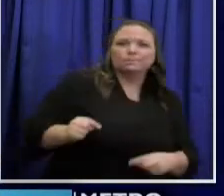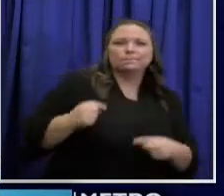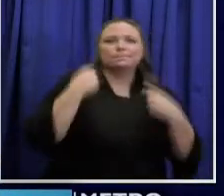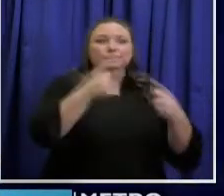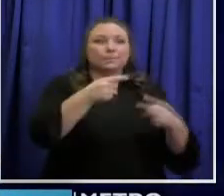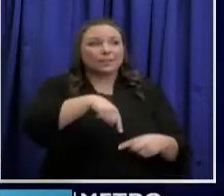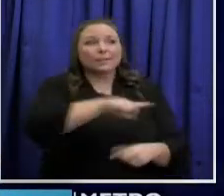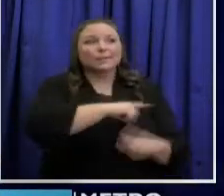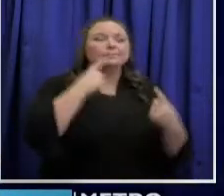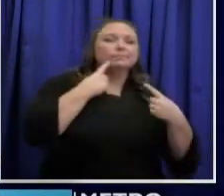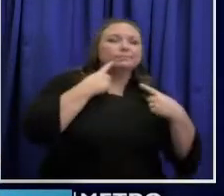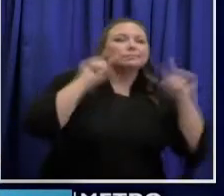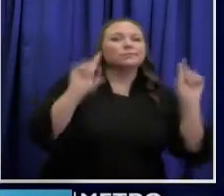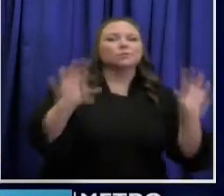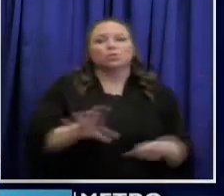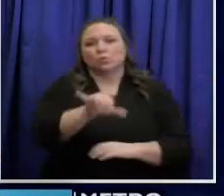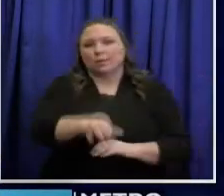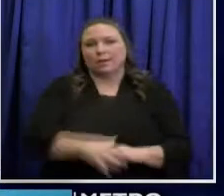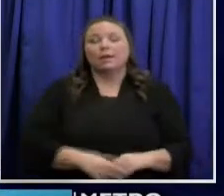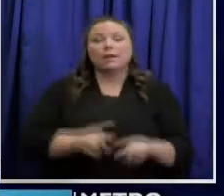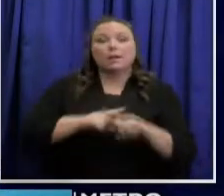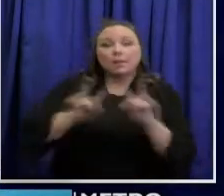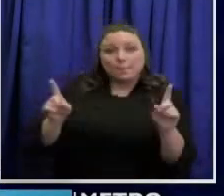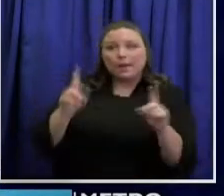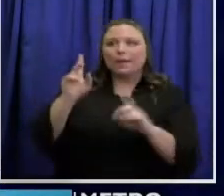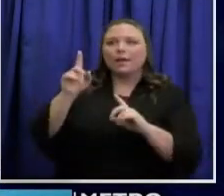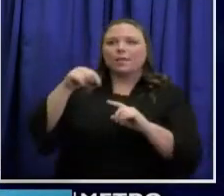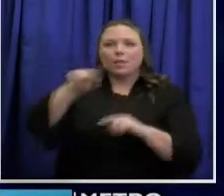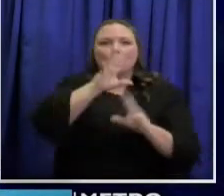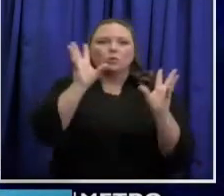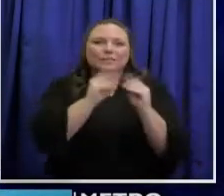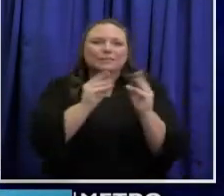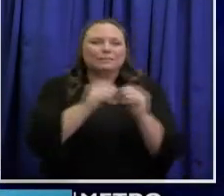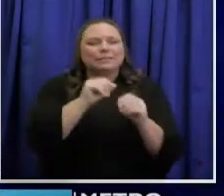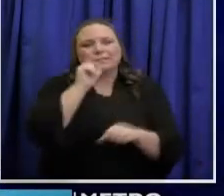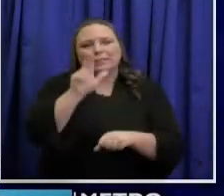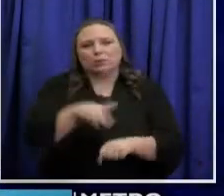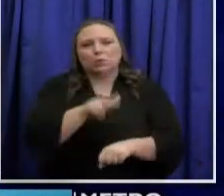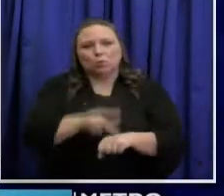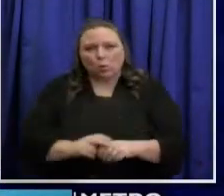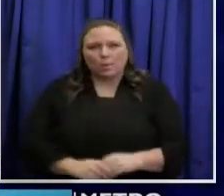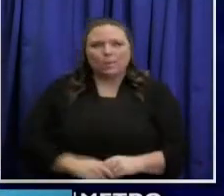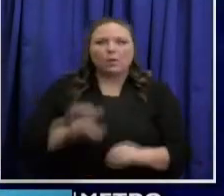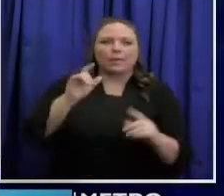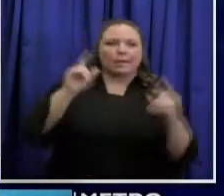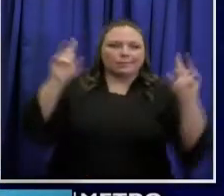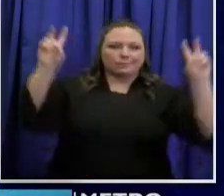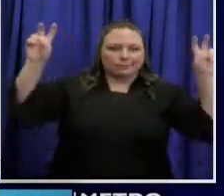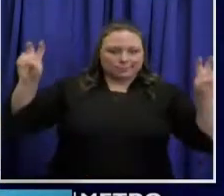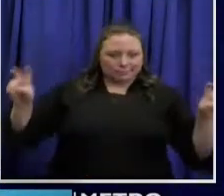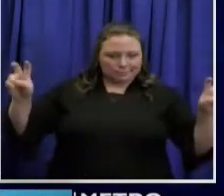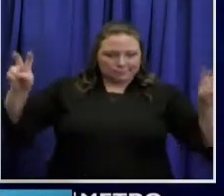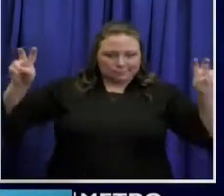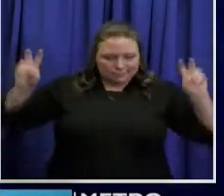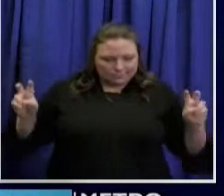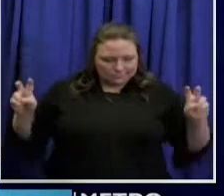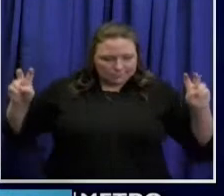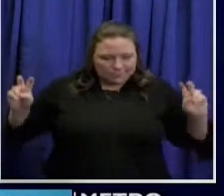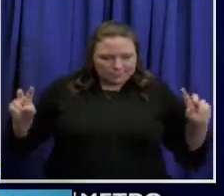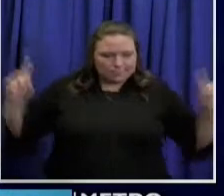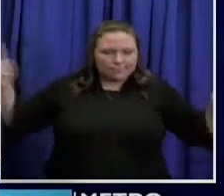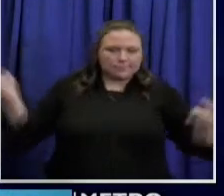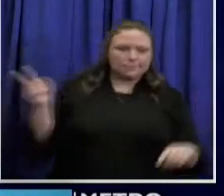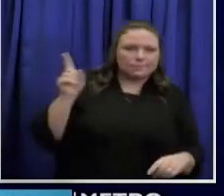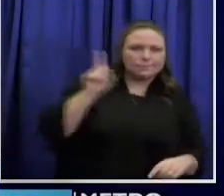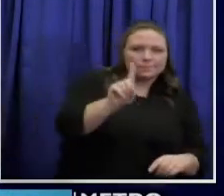been successful with doing that. But the conduct of those meetings, it's not a normal conduct. It's social distancing, it's approaching the